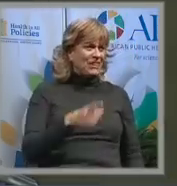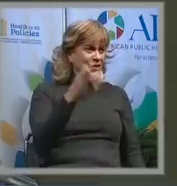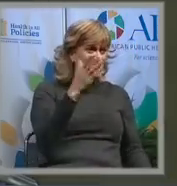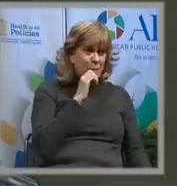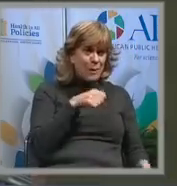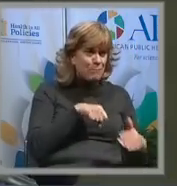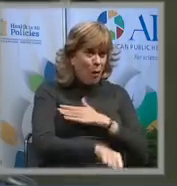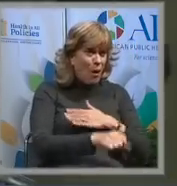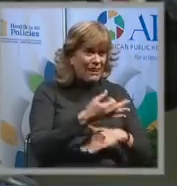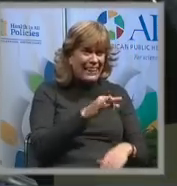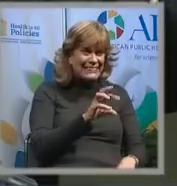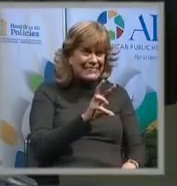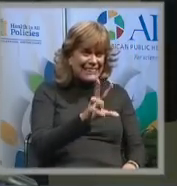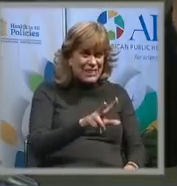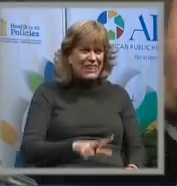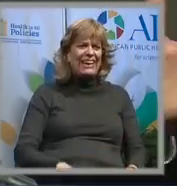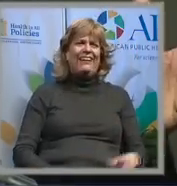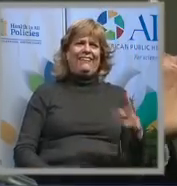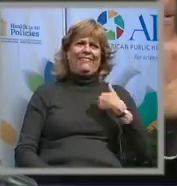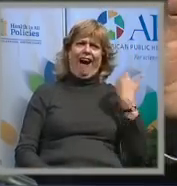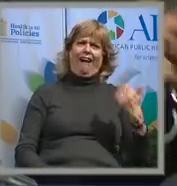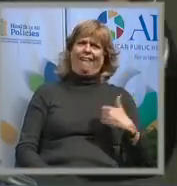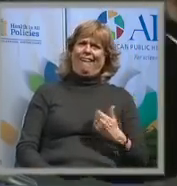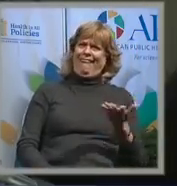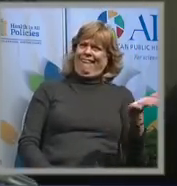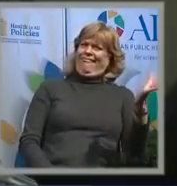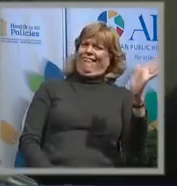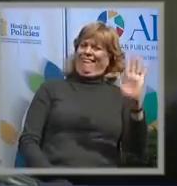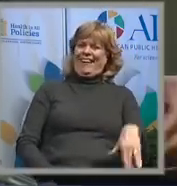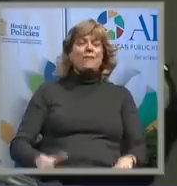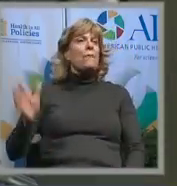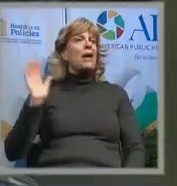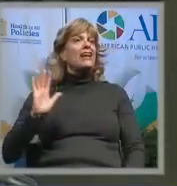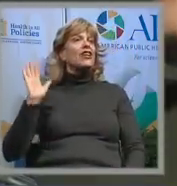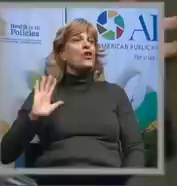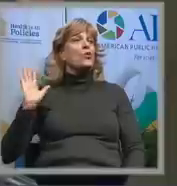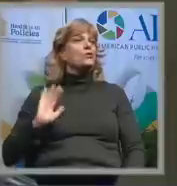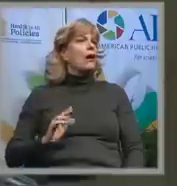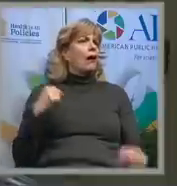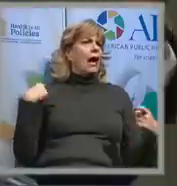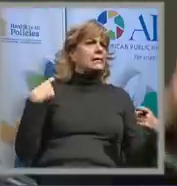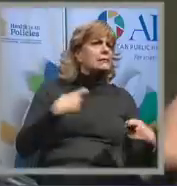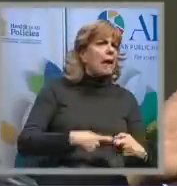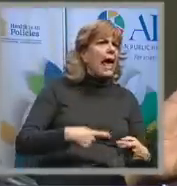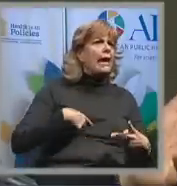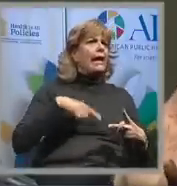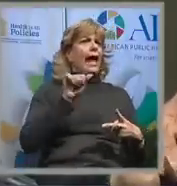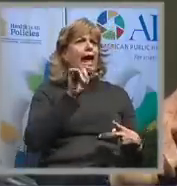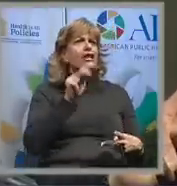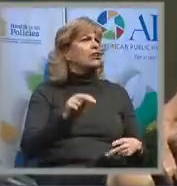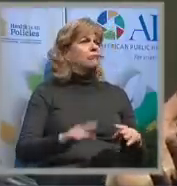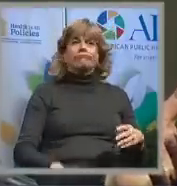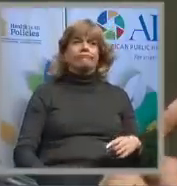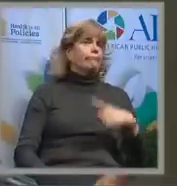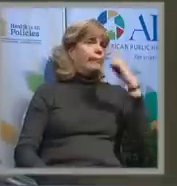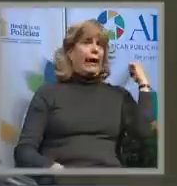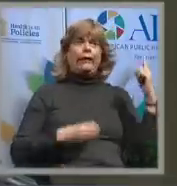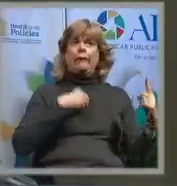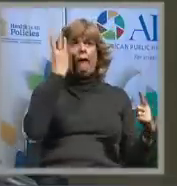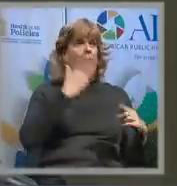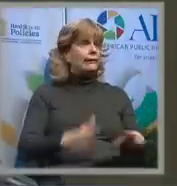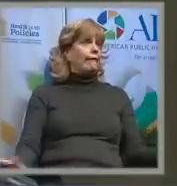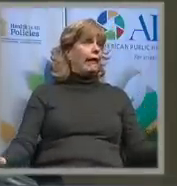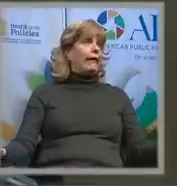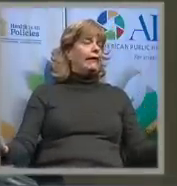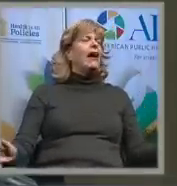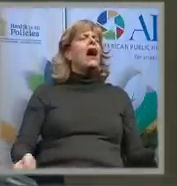just disgusting. But the point is, back in those days, we didn't talk Hispanic, Asian, all that. It was just black and white, right? If you remember. How many of